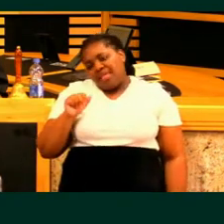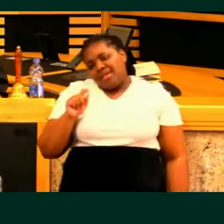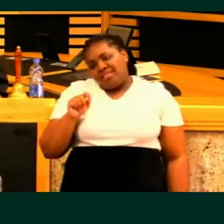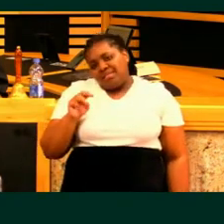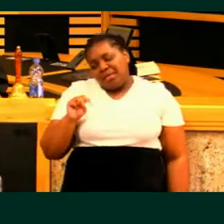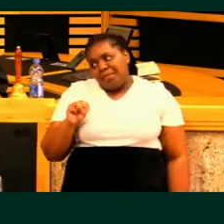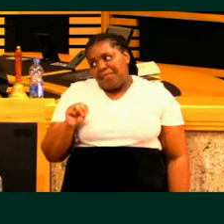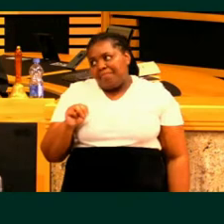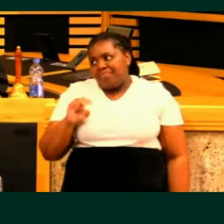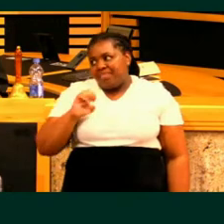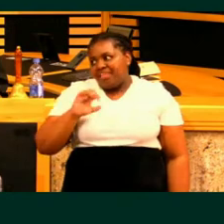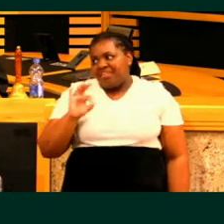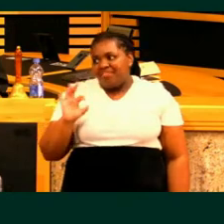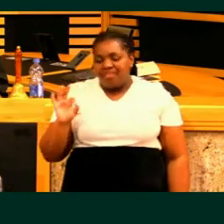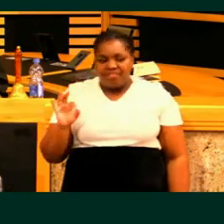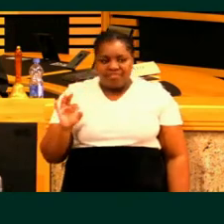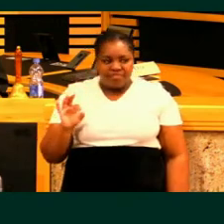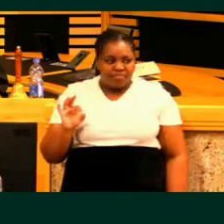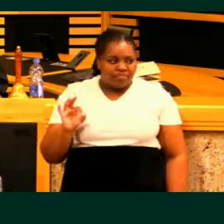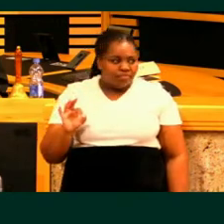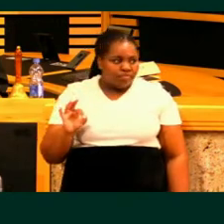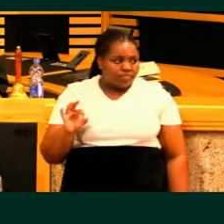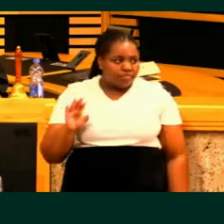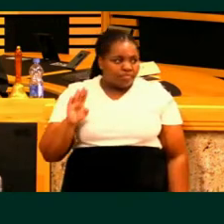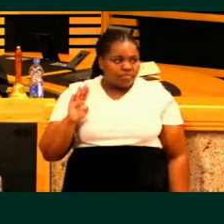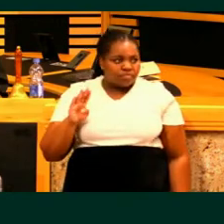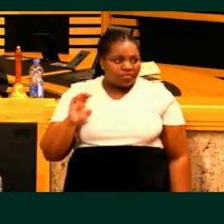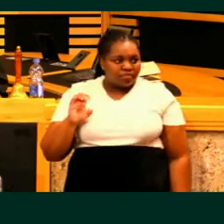front honorable Camelo